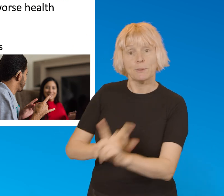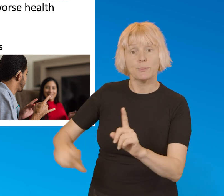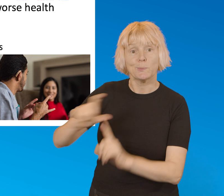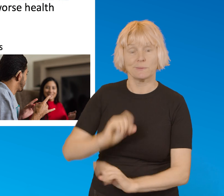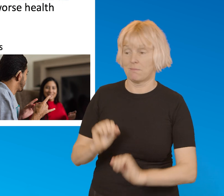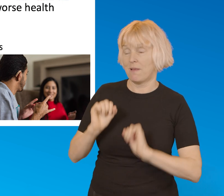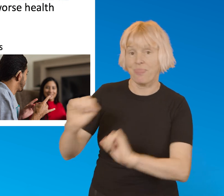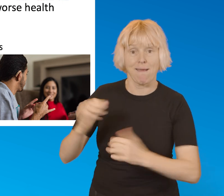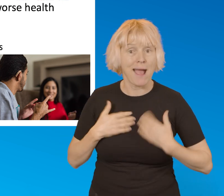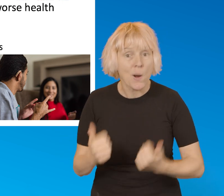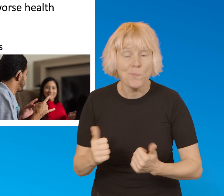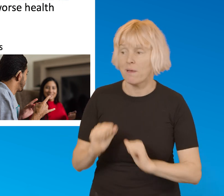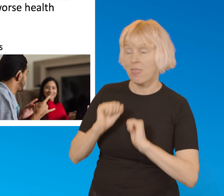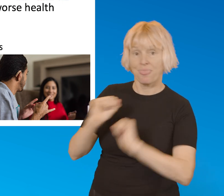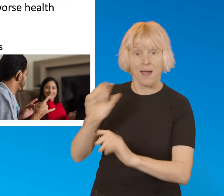community.